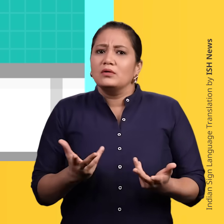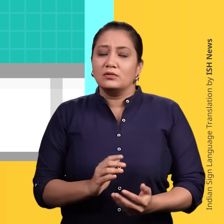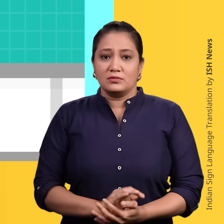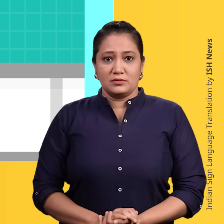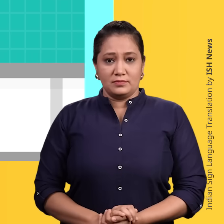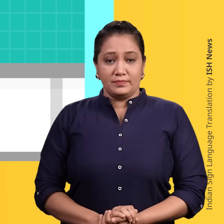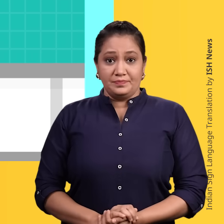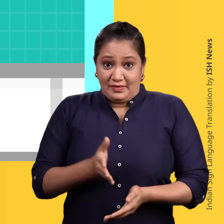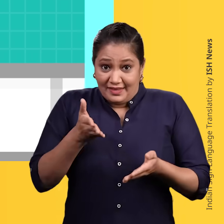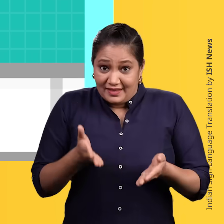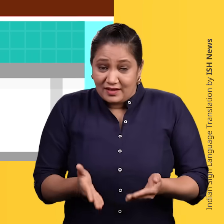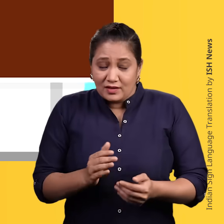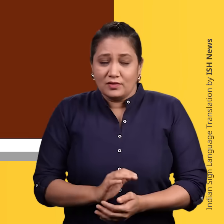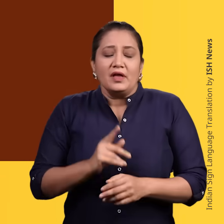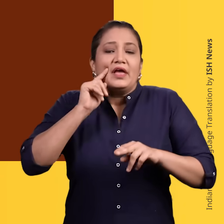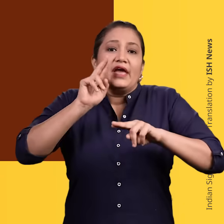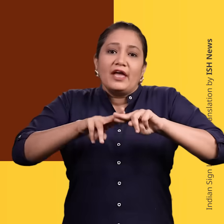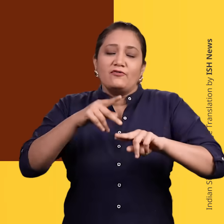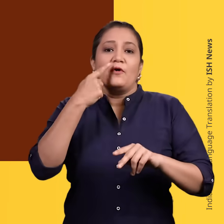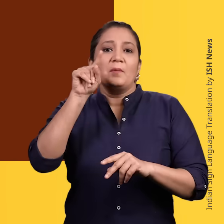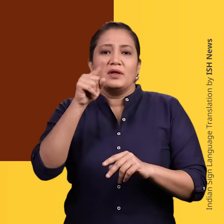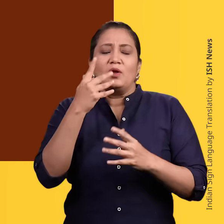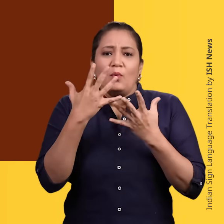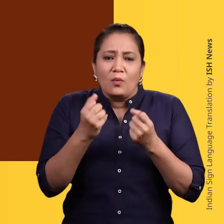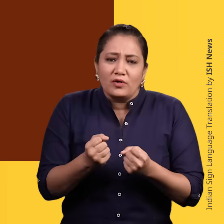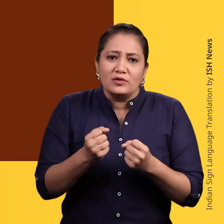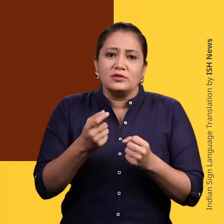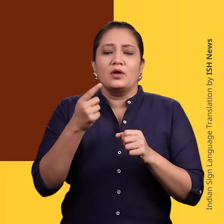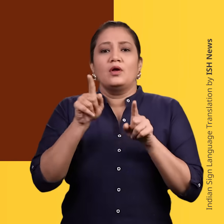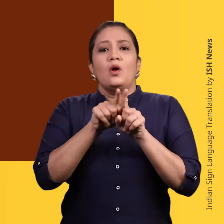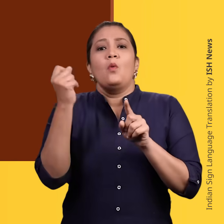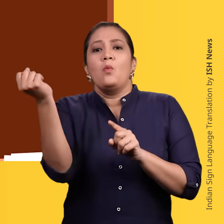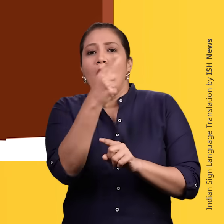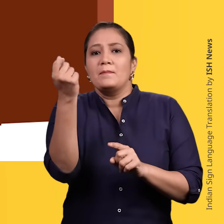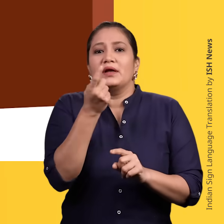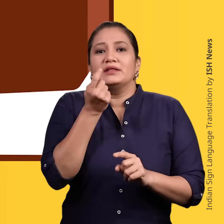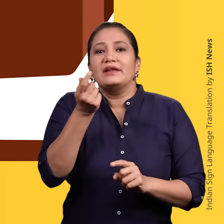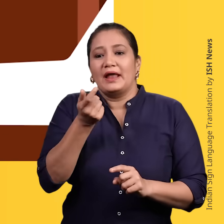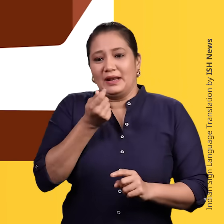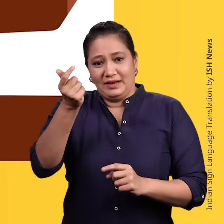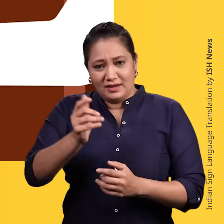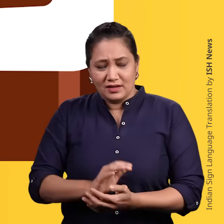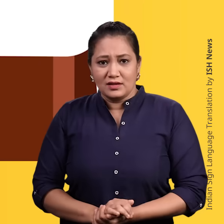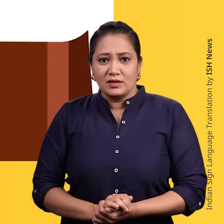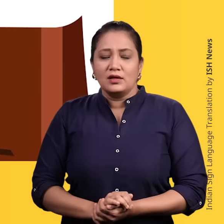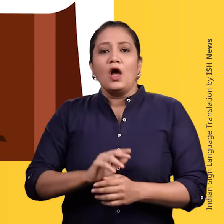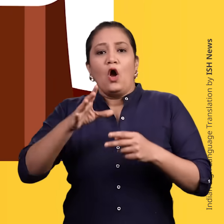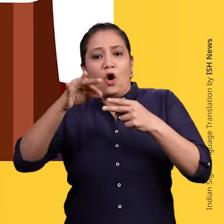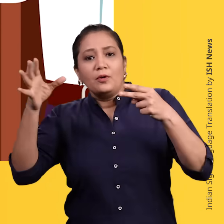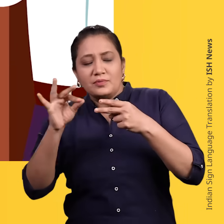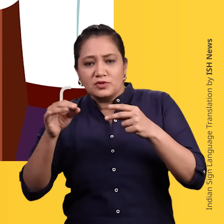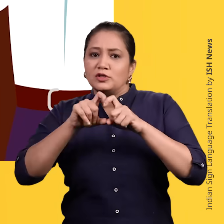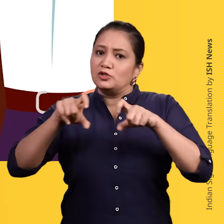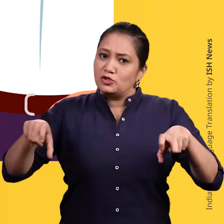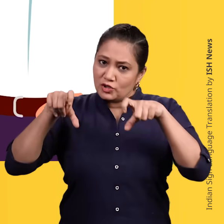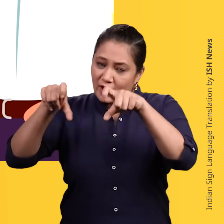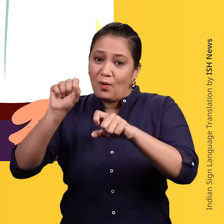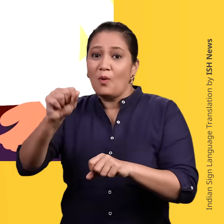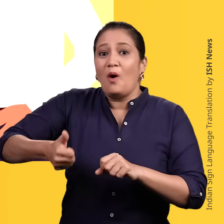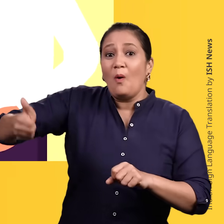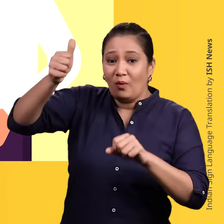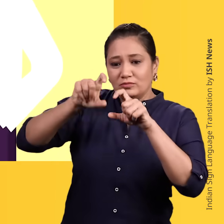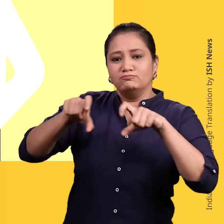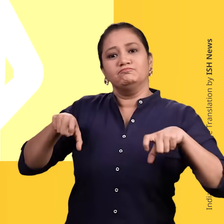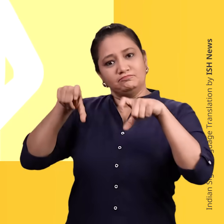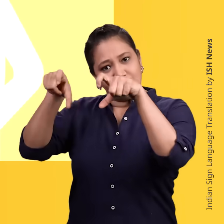in the account? Now, suppose your father needs to pay the monthly rent. He has an option to issue a